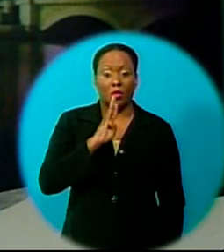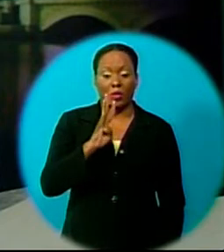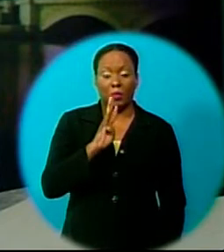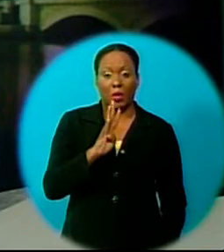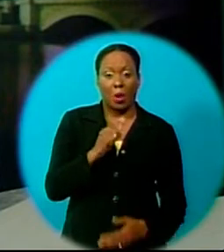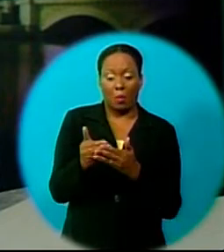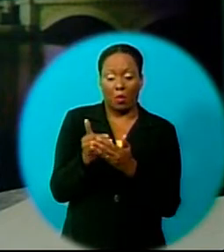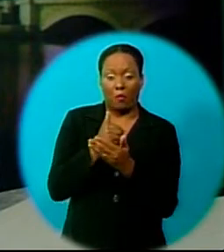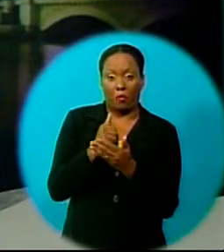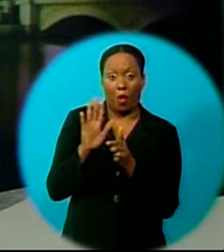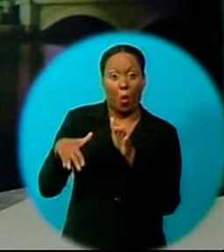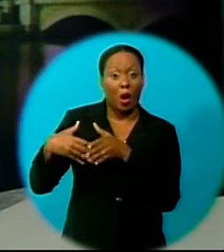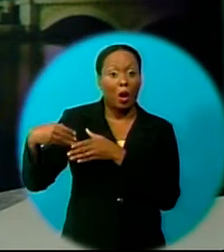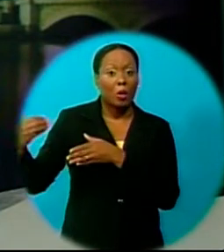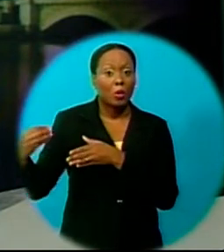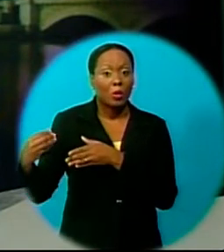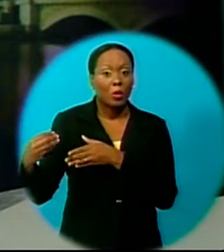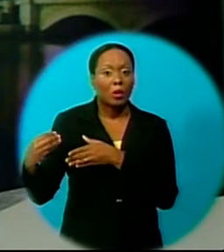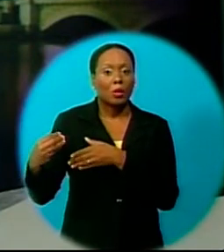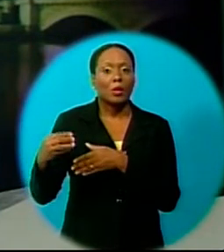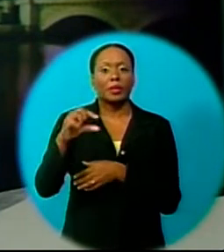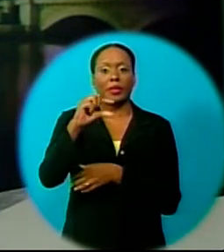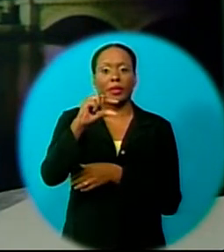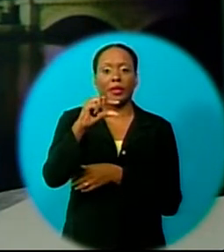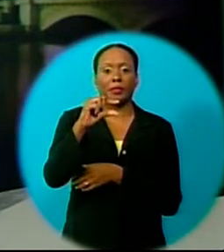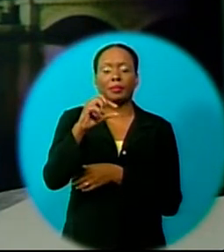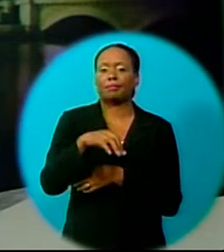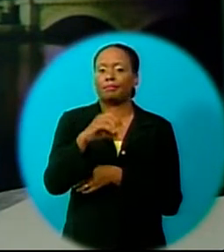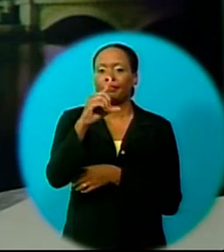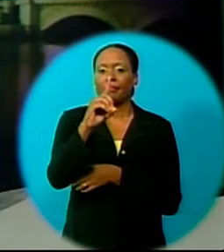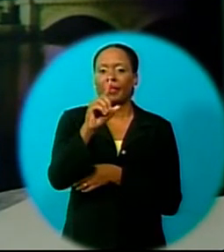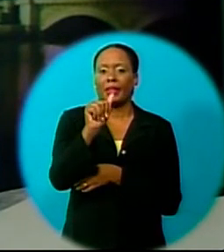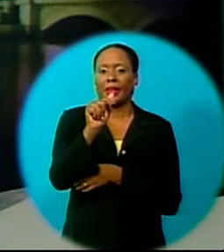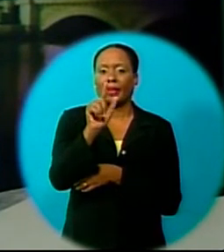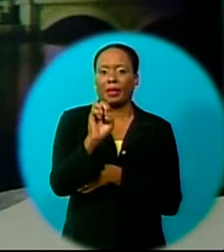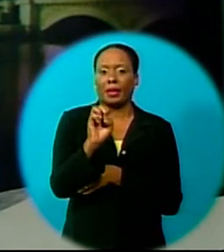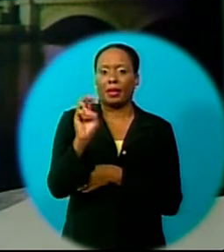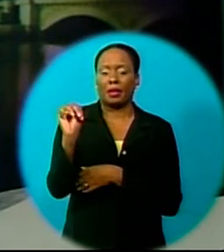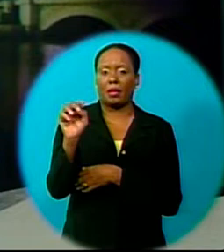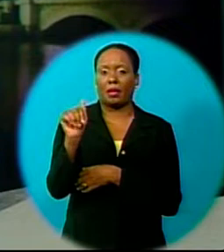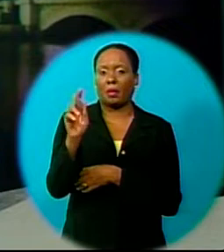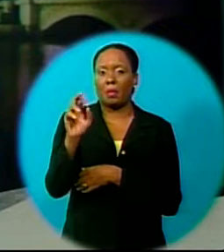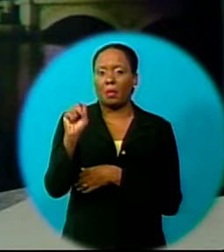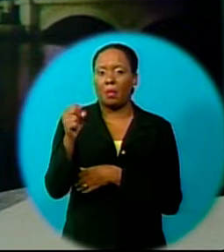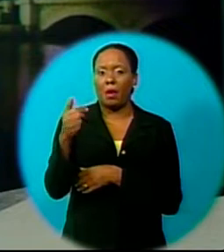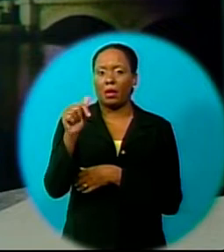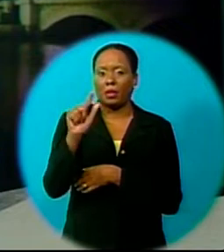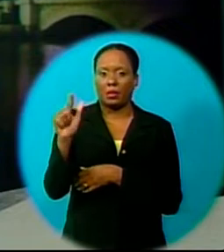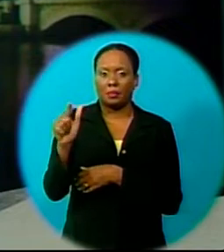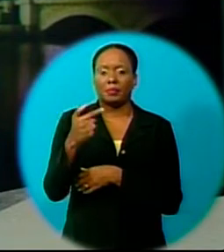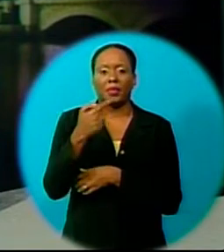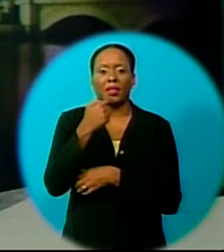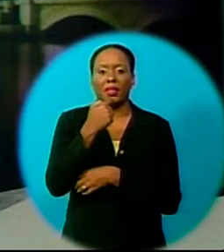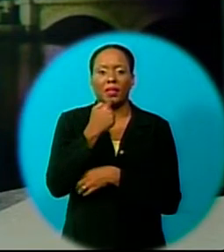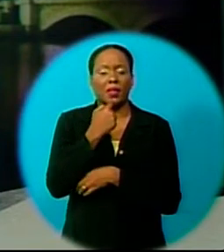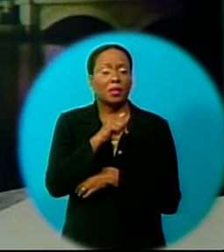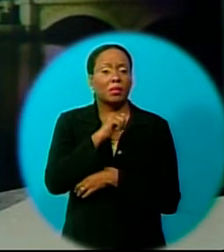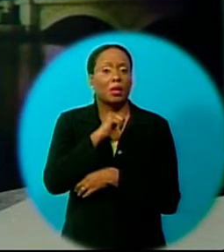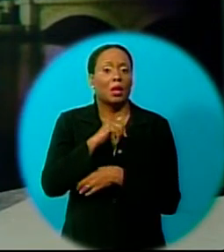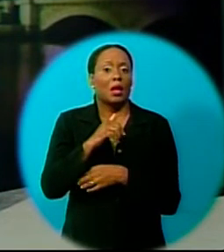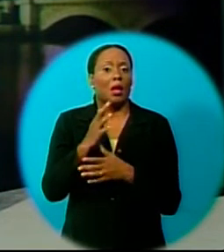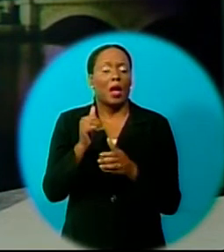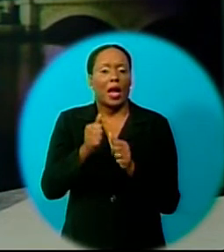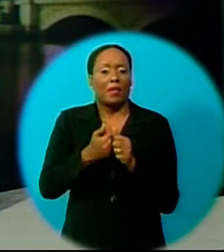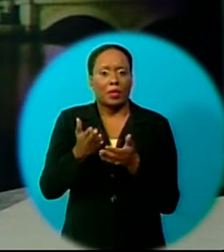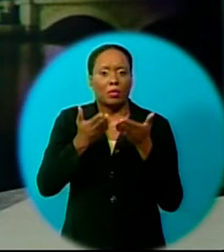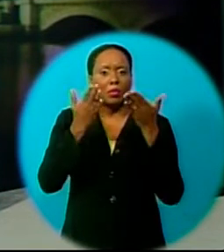was MP for St. Joseph and former Attorney General Dale Marshall. Mr. Marshall says statistics provided today do not paint a true picture of the